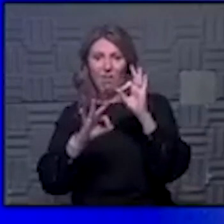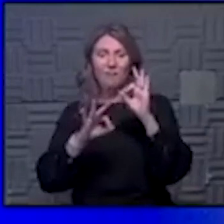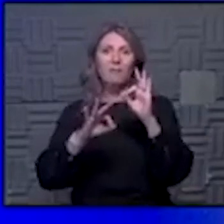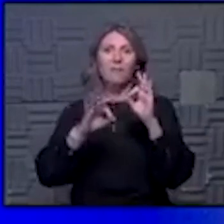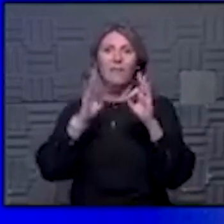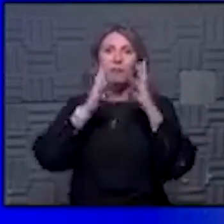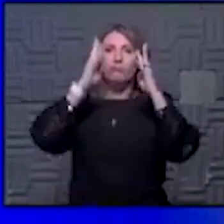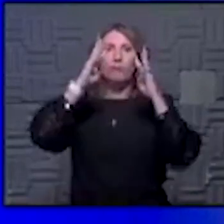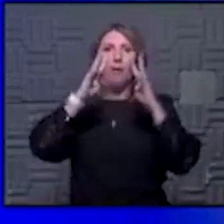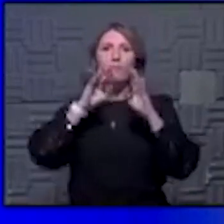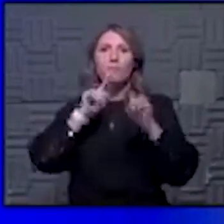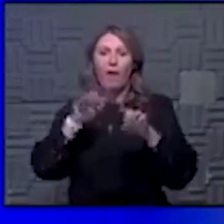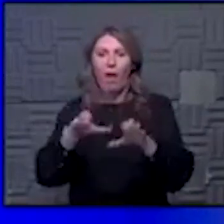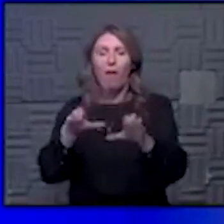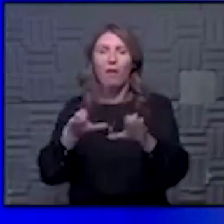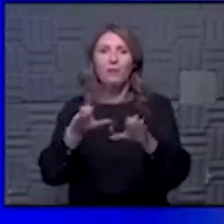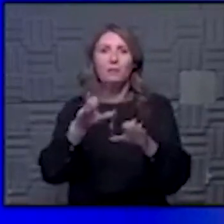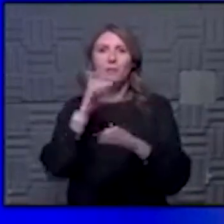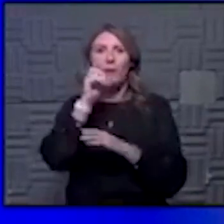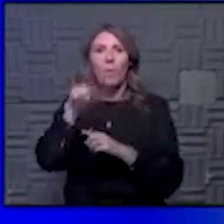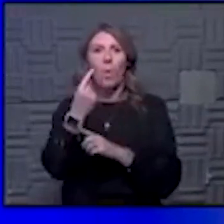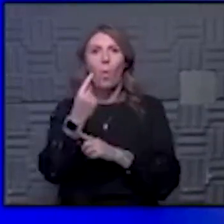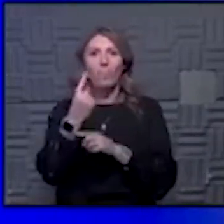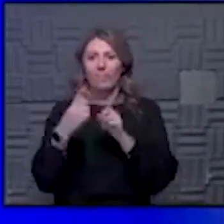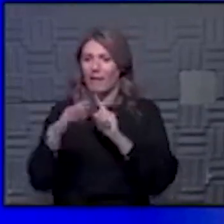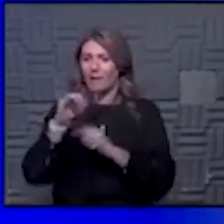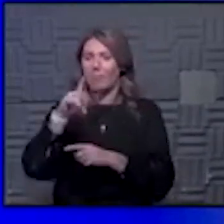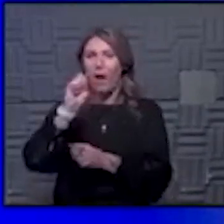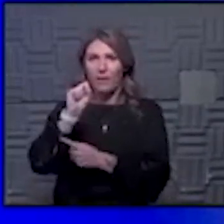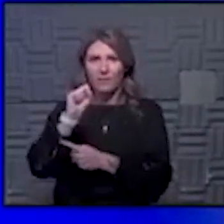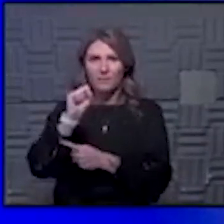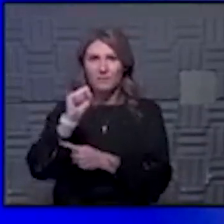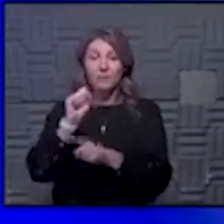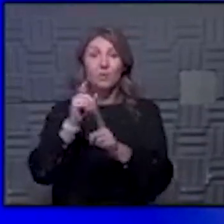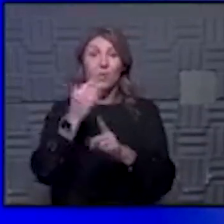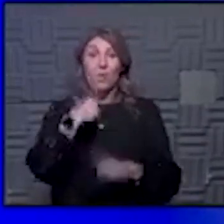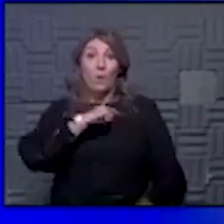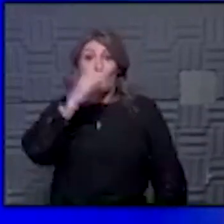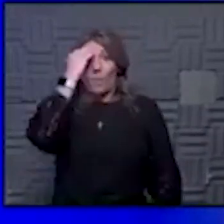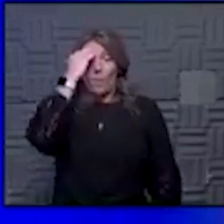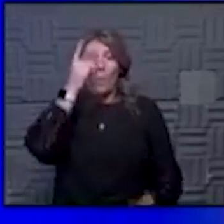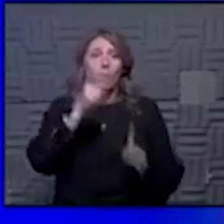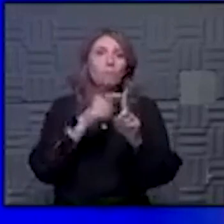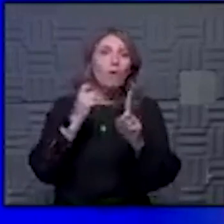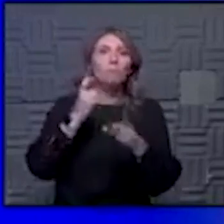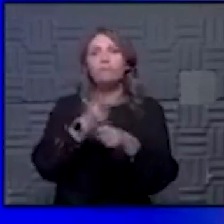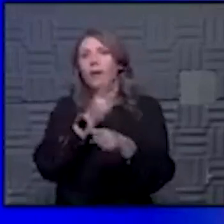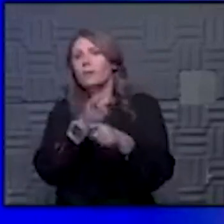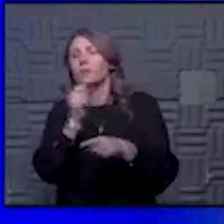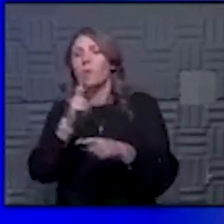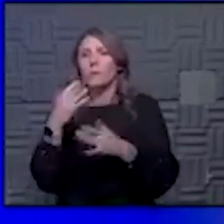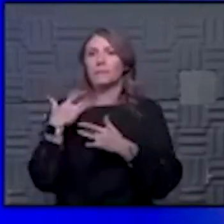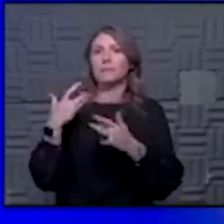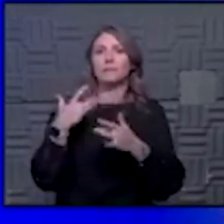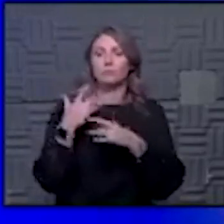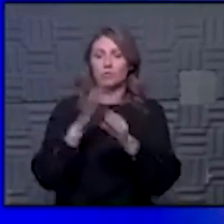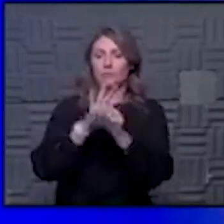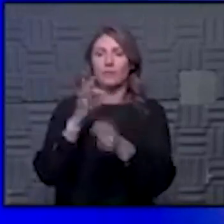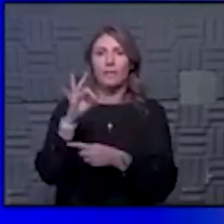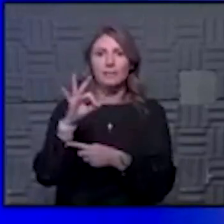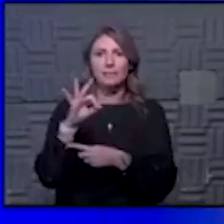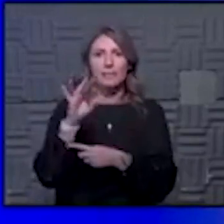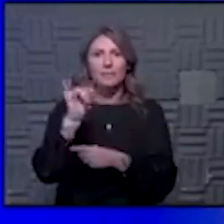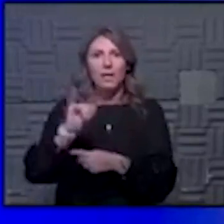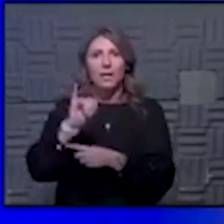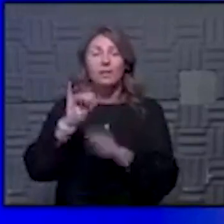as well. So it's not just the story of the antibodies. We know from regular or typical coronavirus infections, there